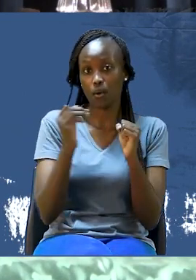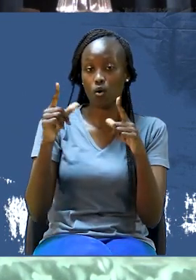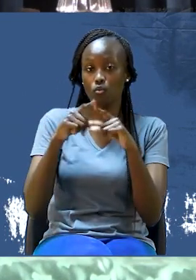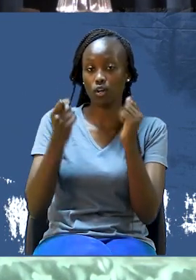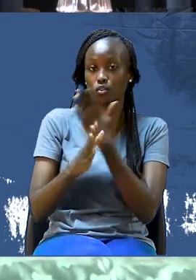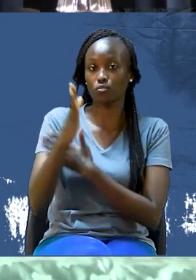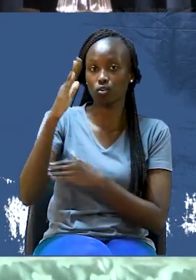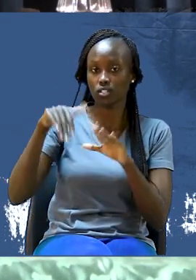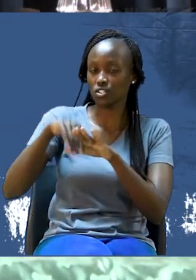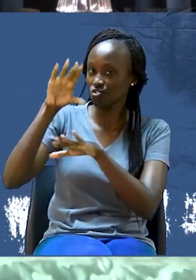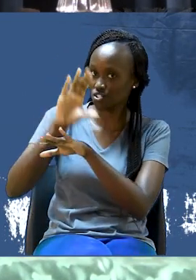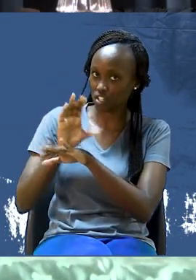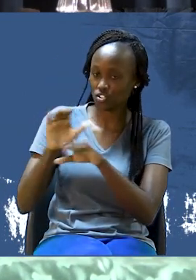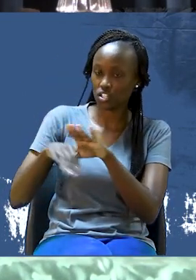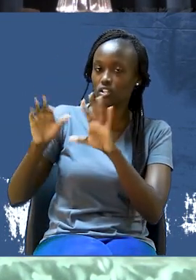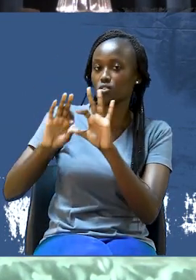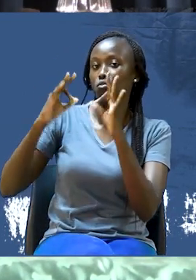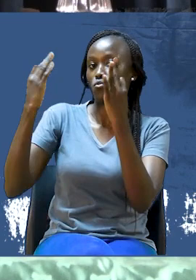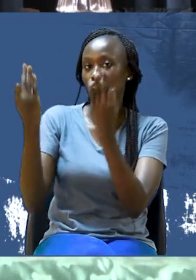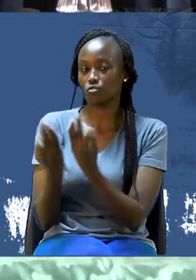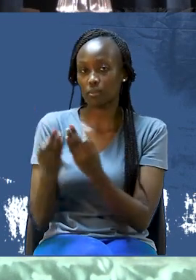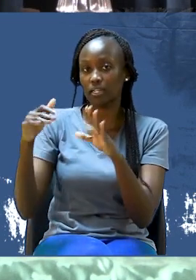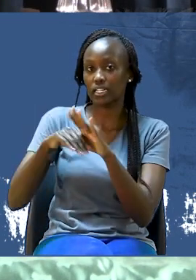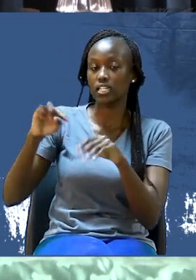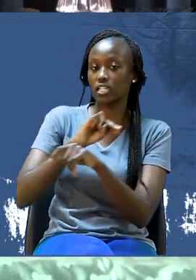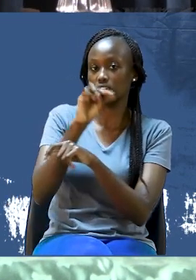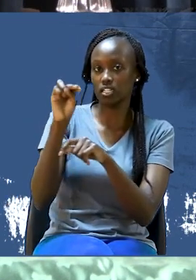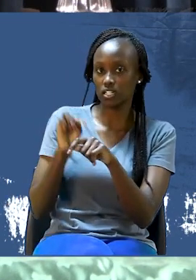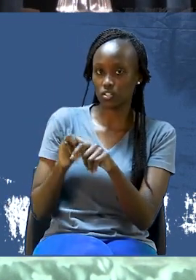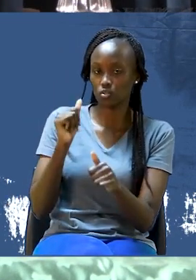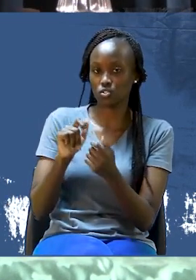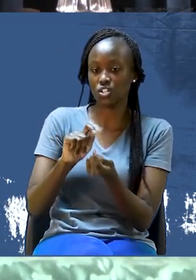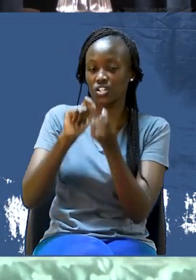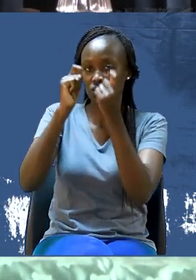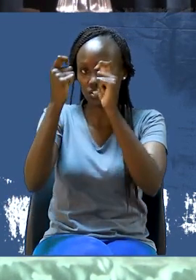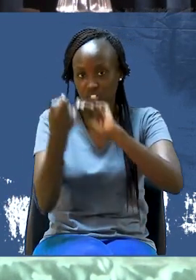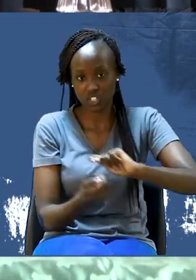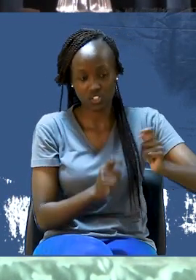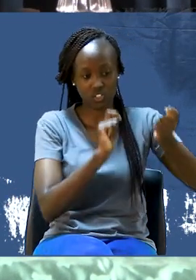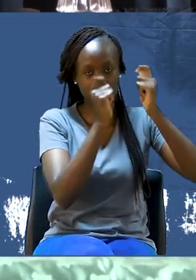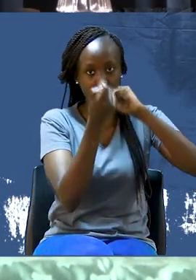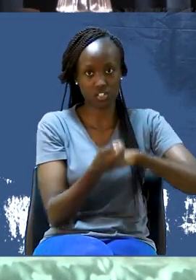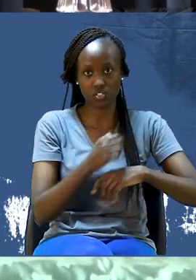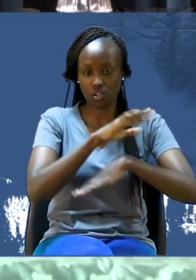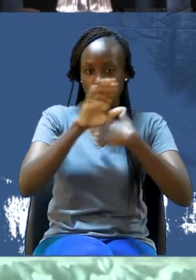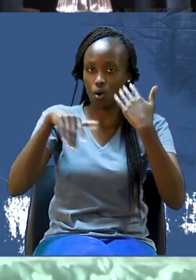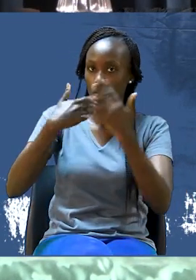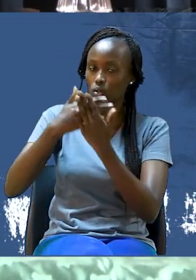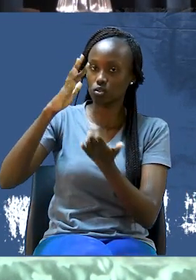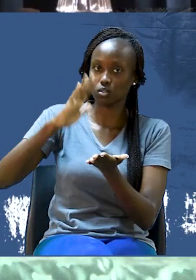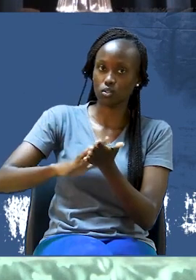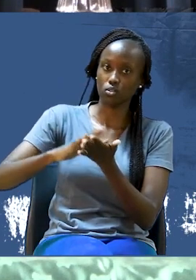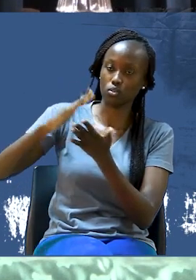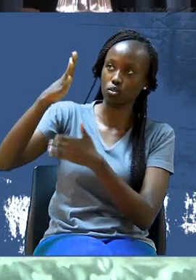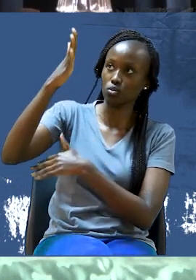church, unleashed in the family, unleashed in the nation, transforming and changing us to the glory of God